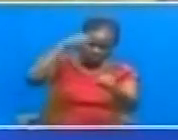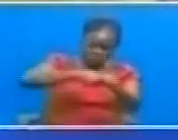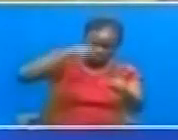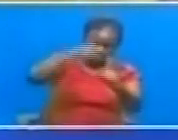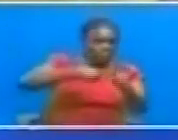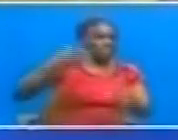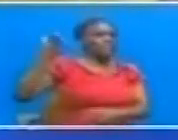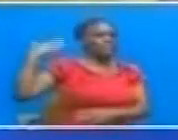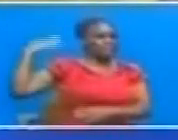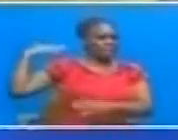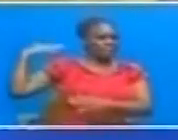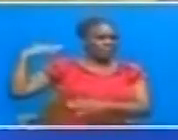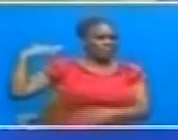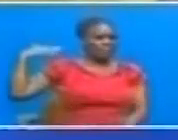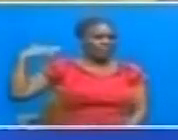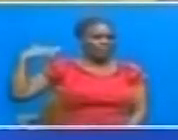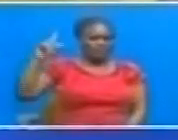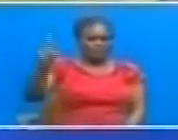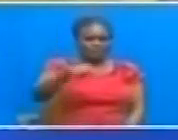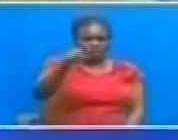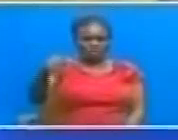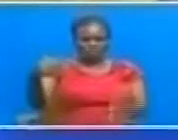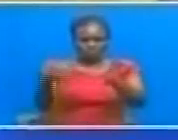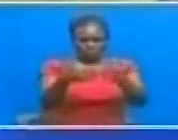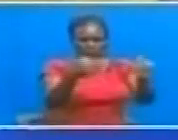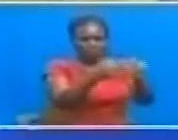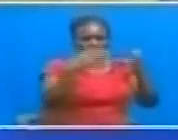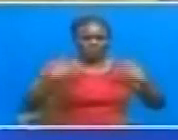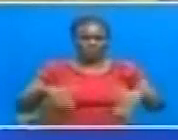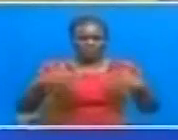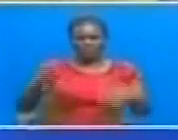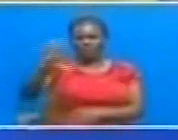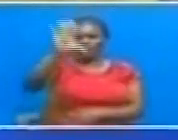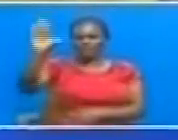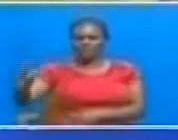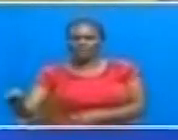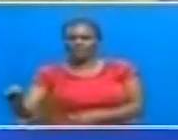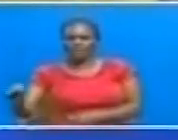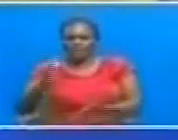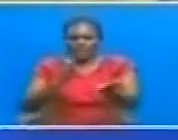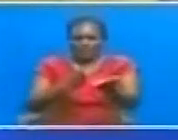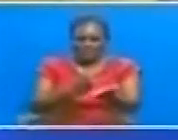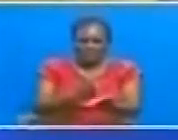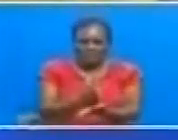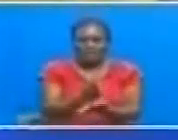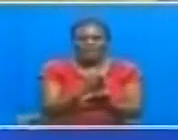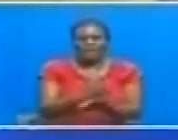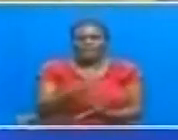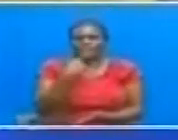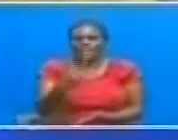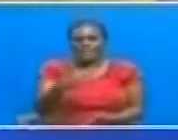wrong. They were wrong because they denied the peoples of this continent the right to a say in their